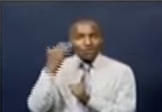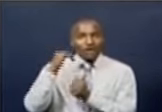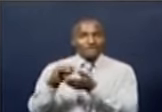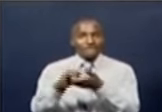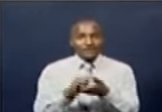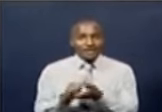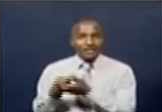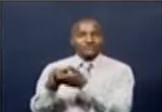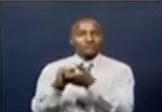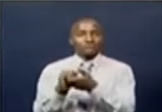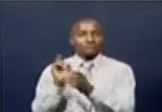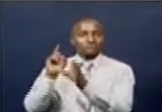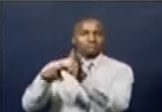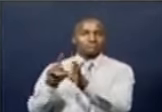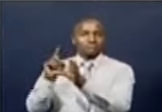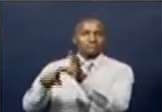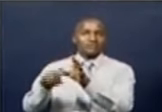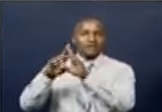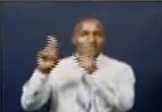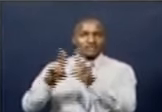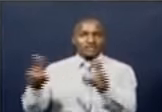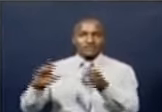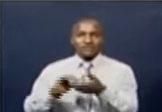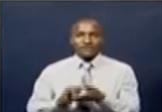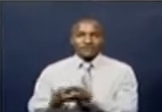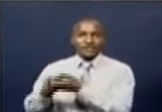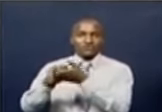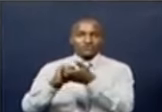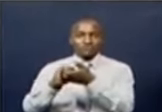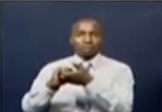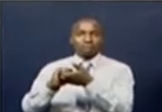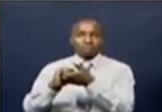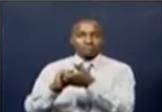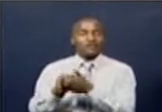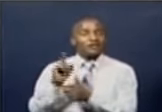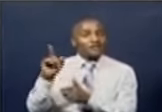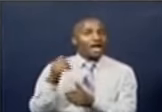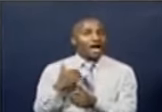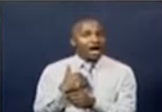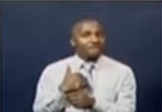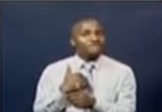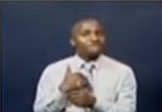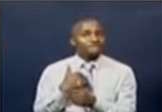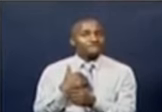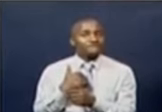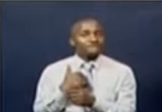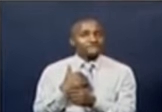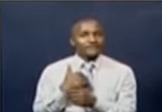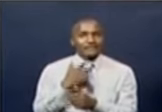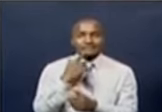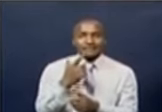are affiliated to international federations, and they have something that they say they don't